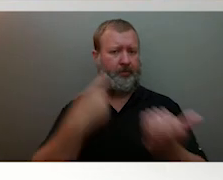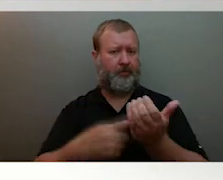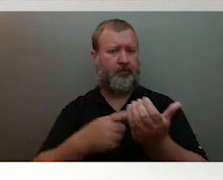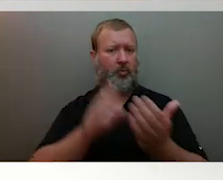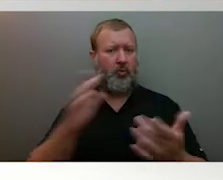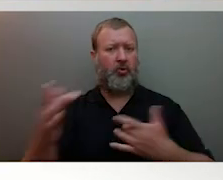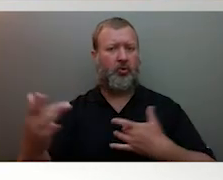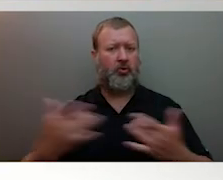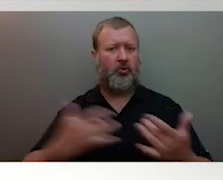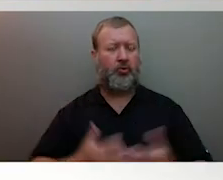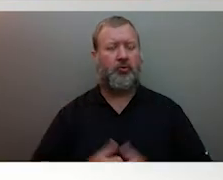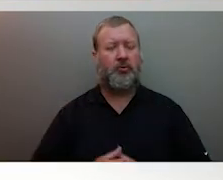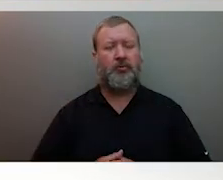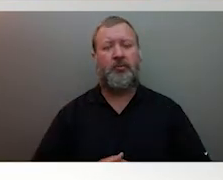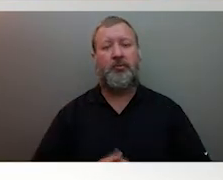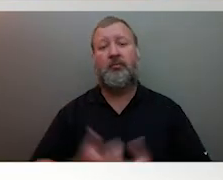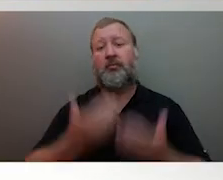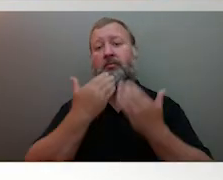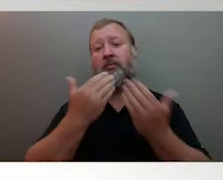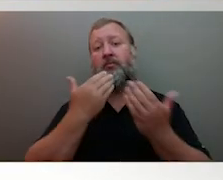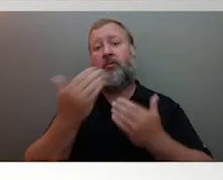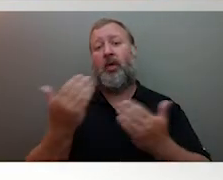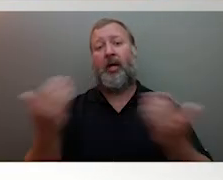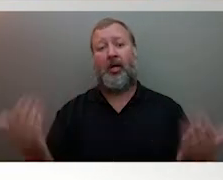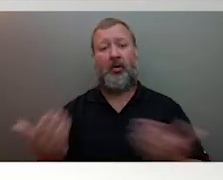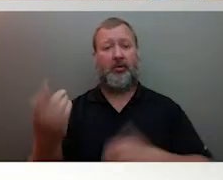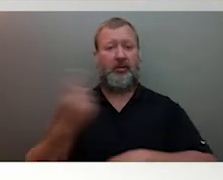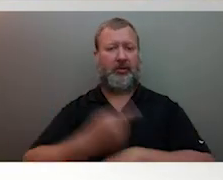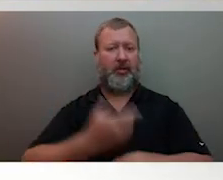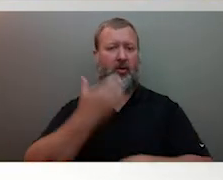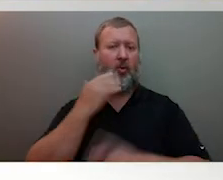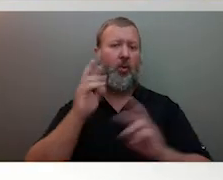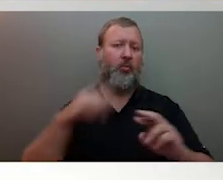your concerns. Thank you very much for having me today, and I